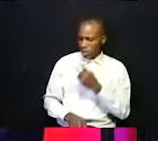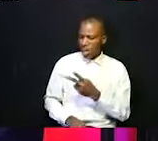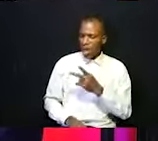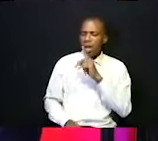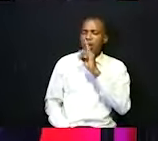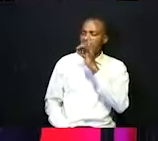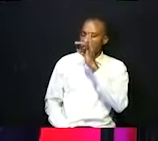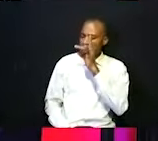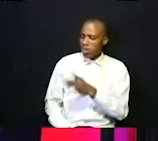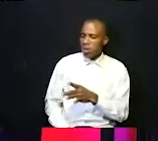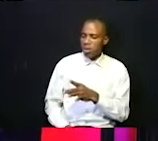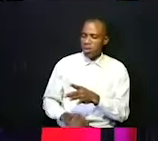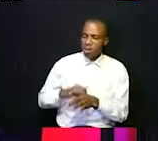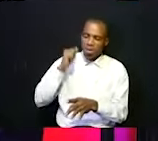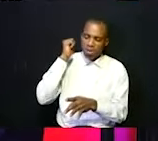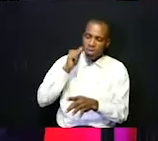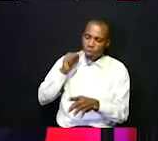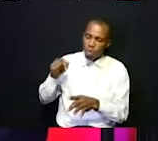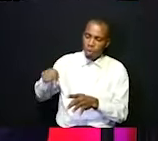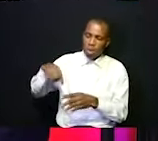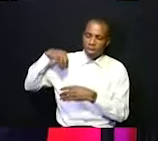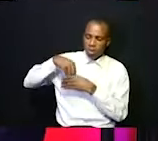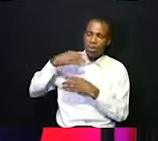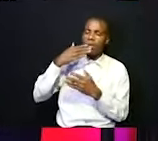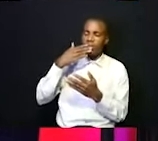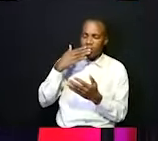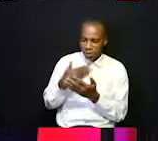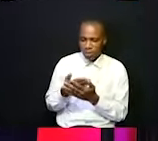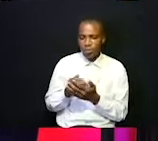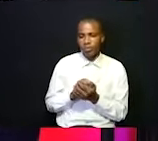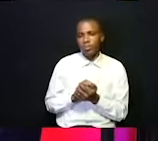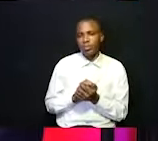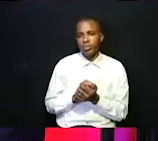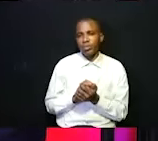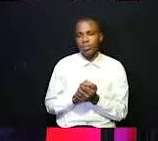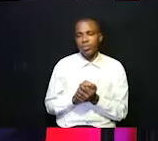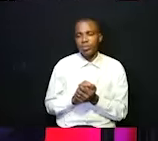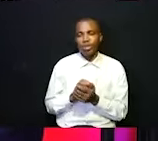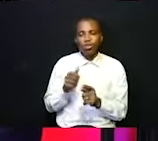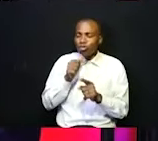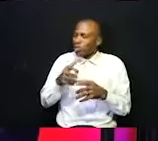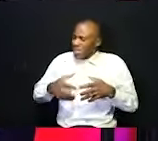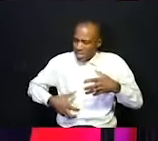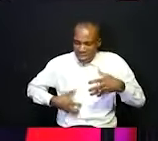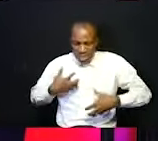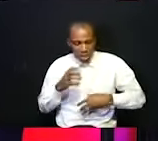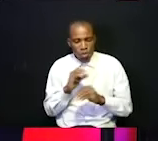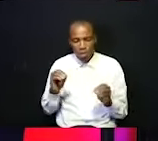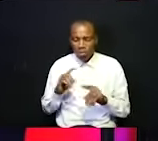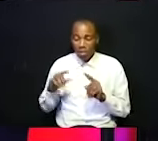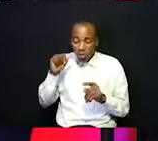nipa wehuntano. Unhuma e jo na iye kum adia